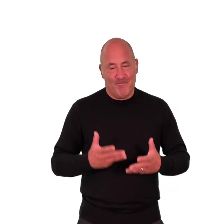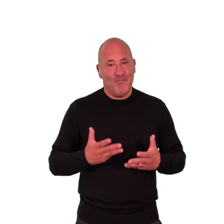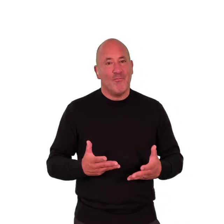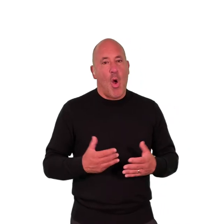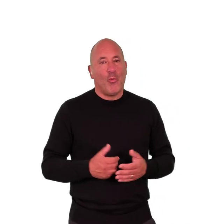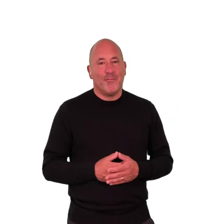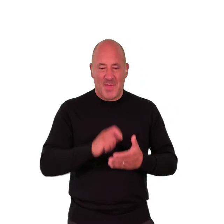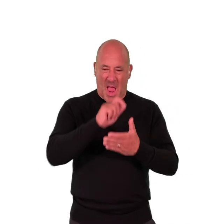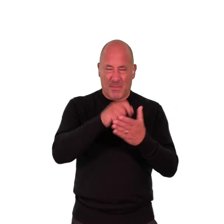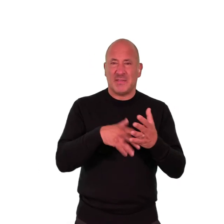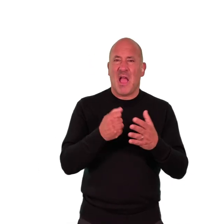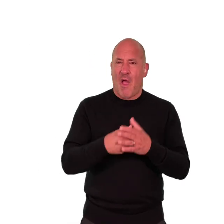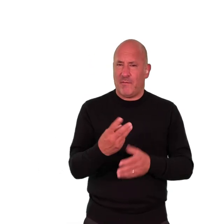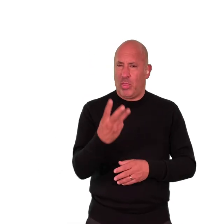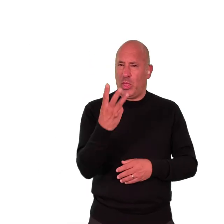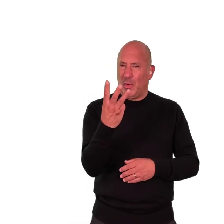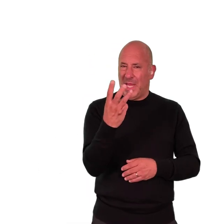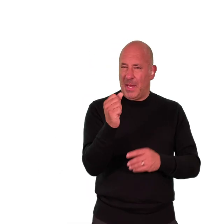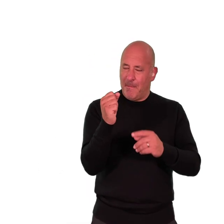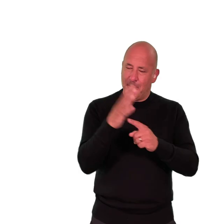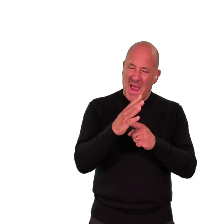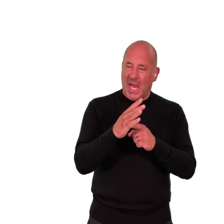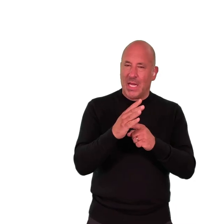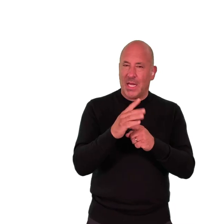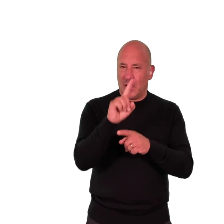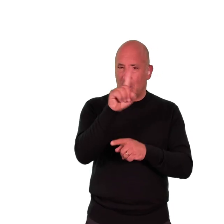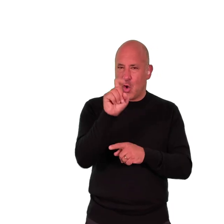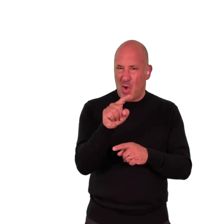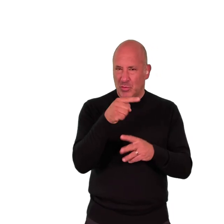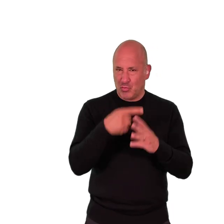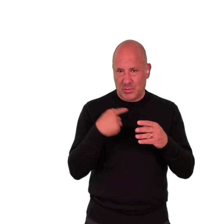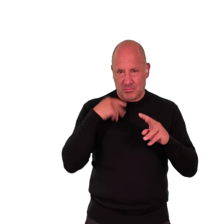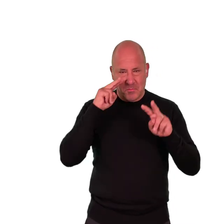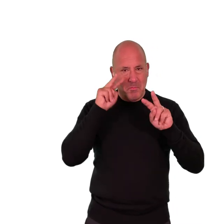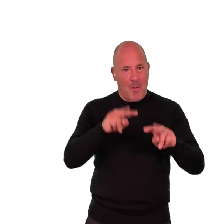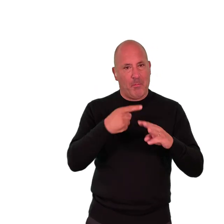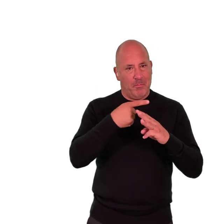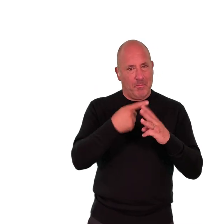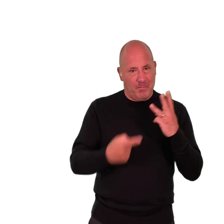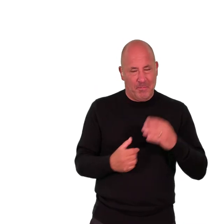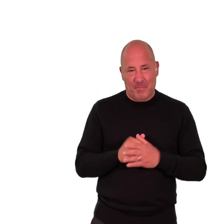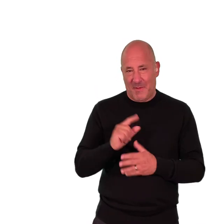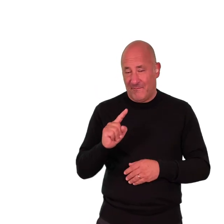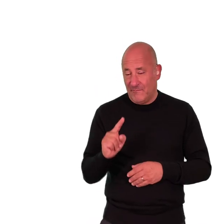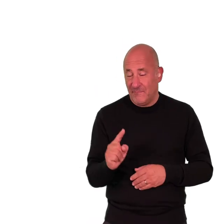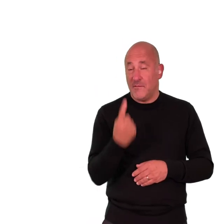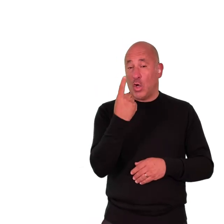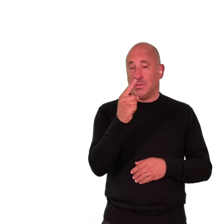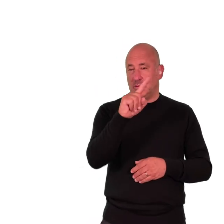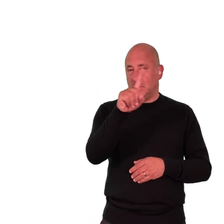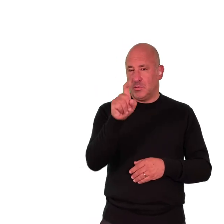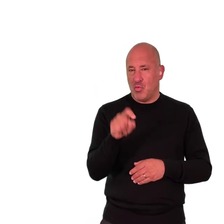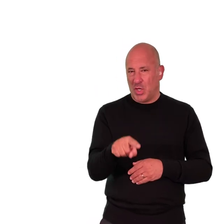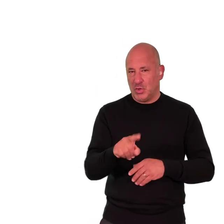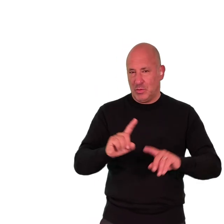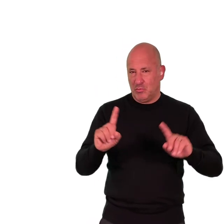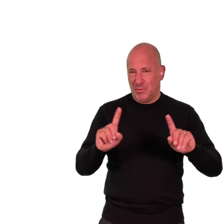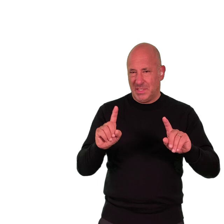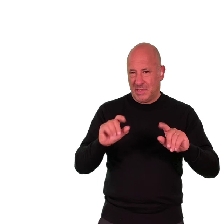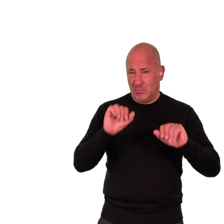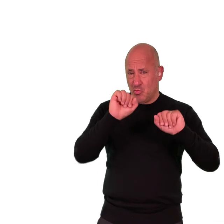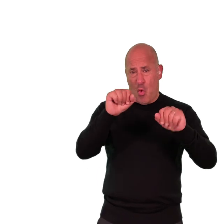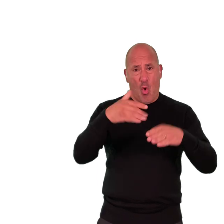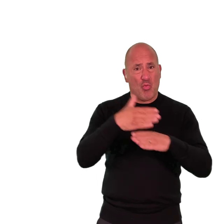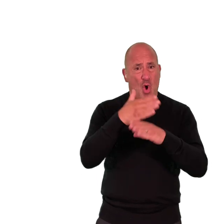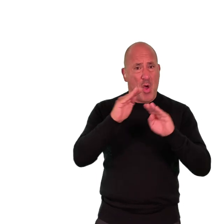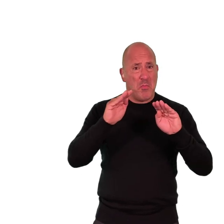Okay, so now we'll take a look at the 3 main questions in the application. The first big question